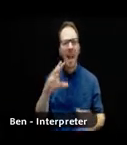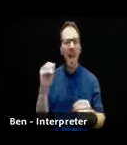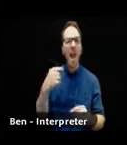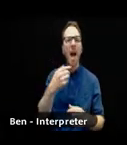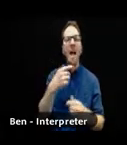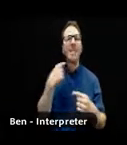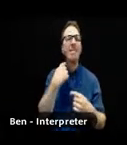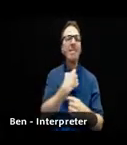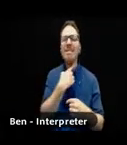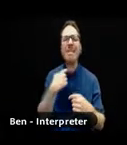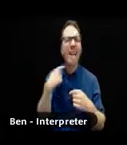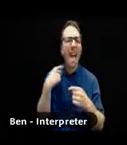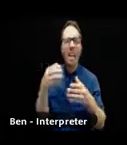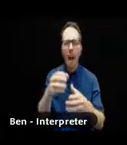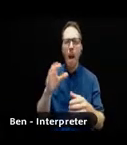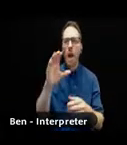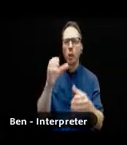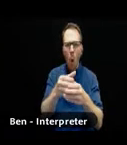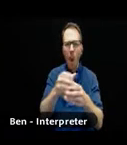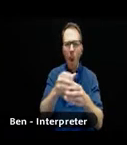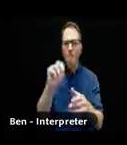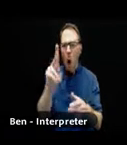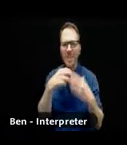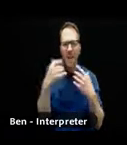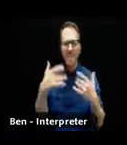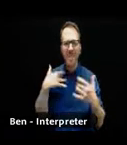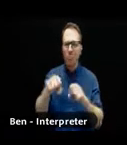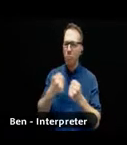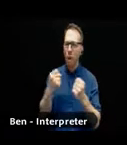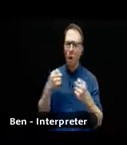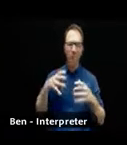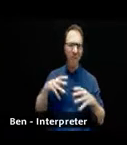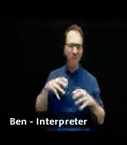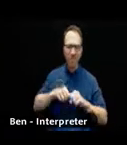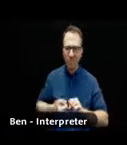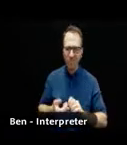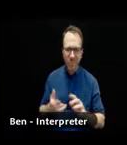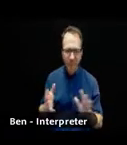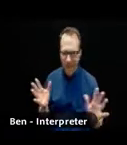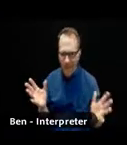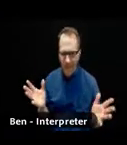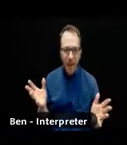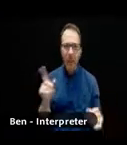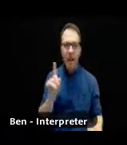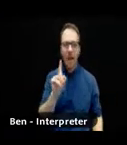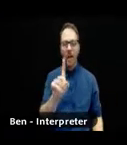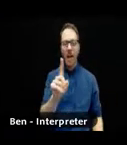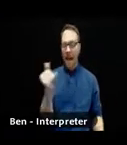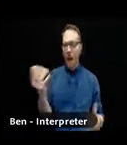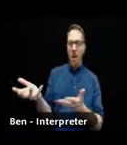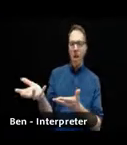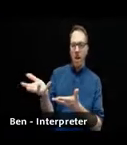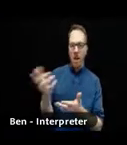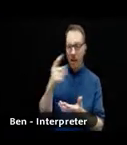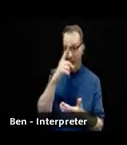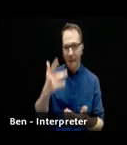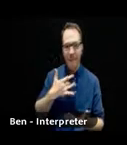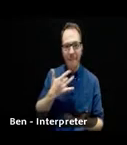who feel very broken and to themselves and feel